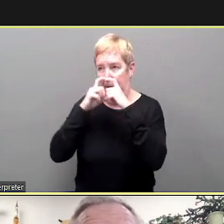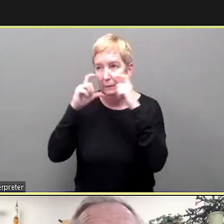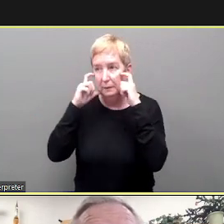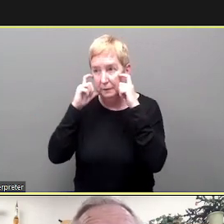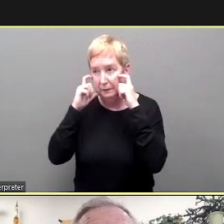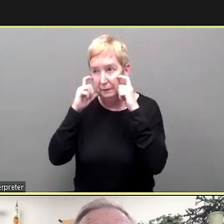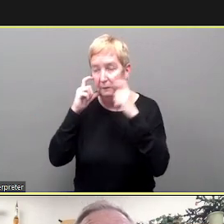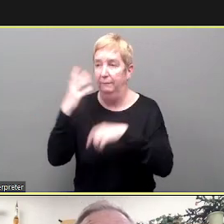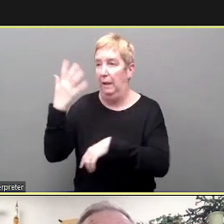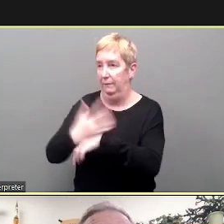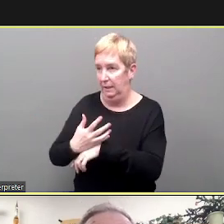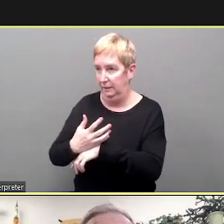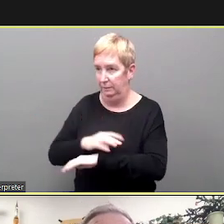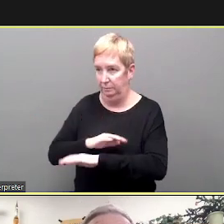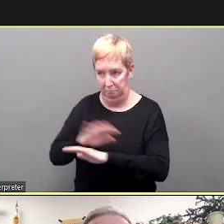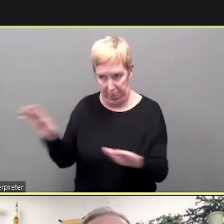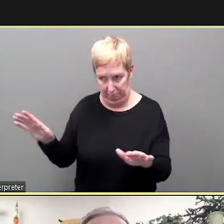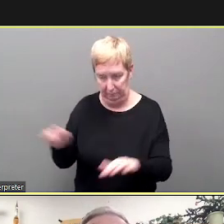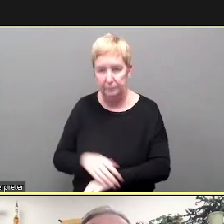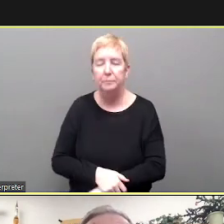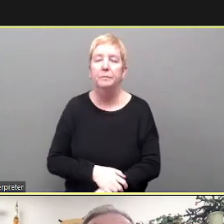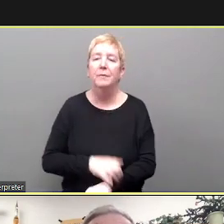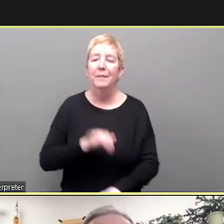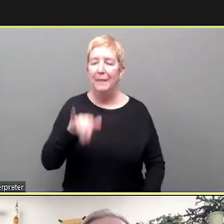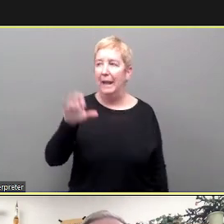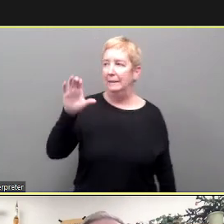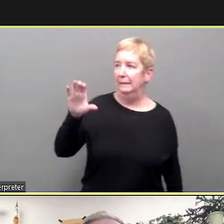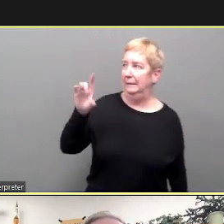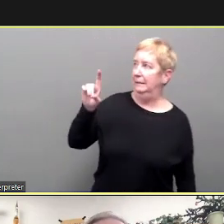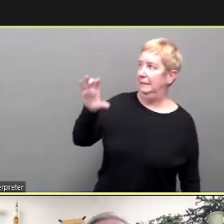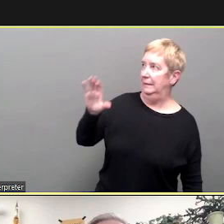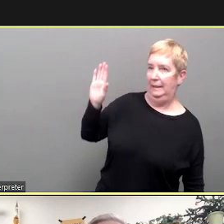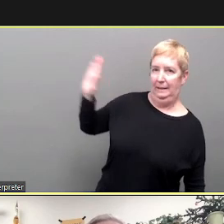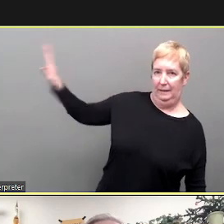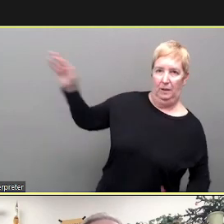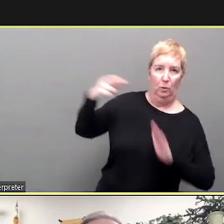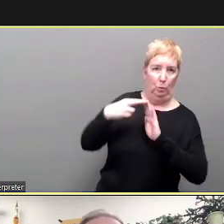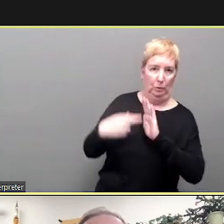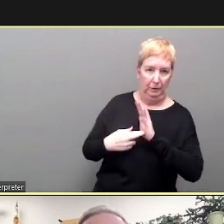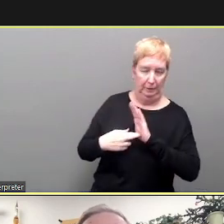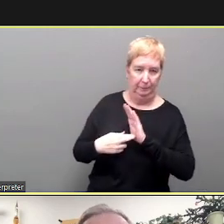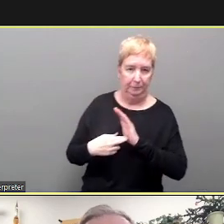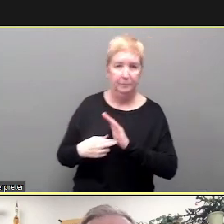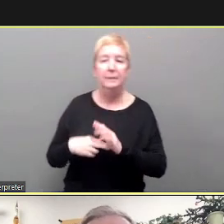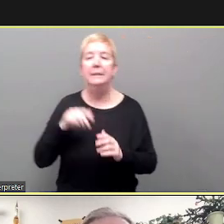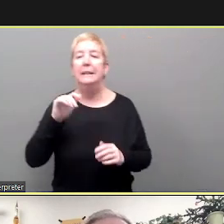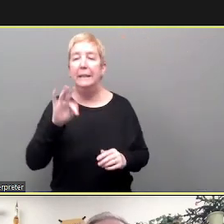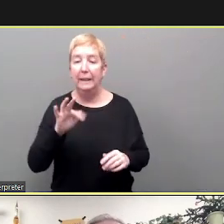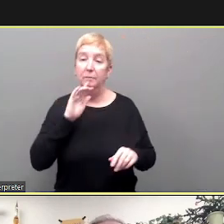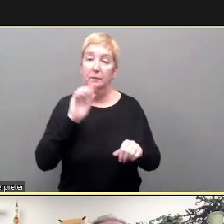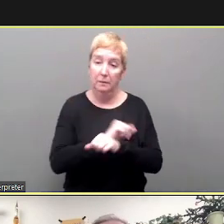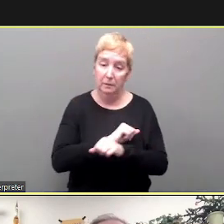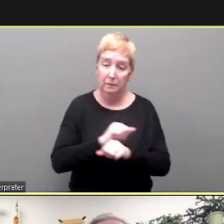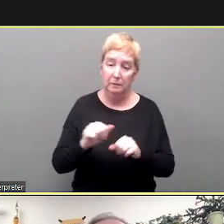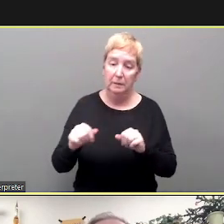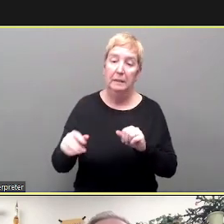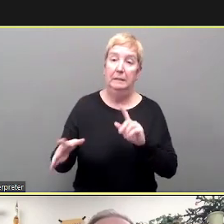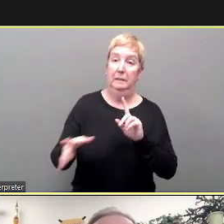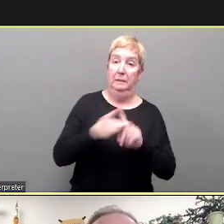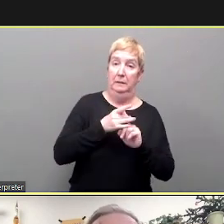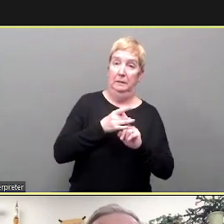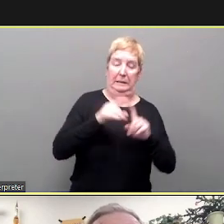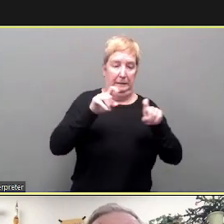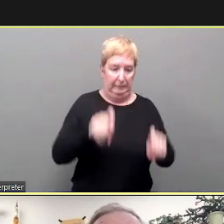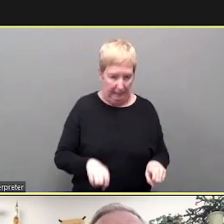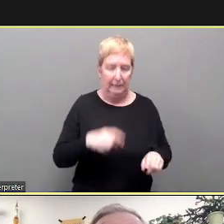5 more days. That's the current CDC guidance for someone with a positive test who